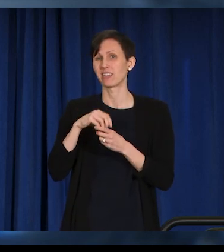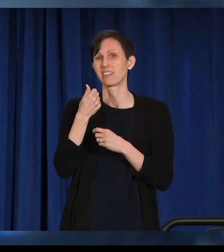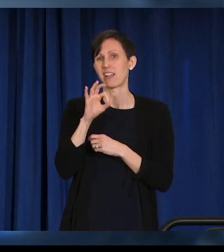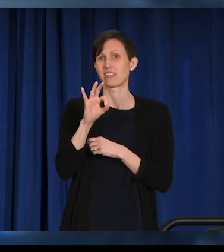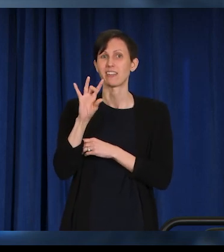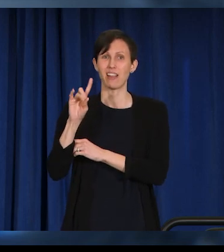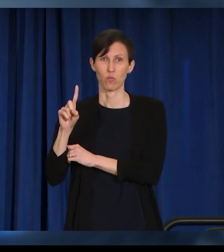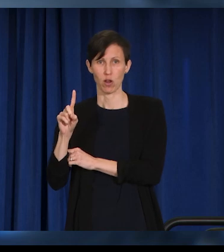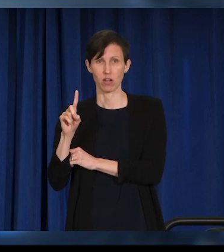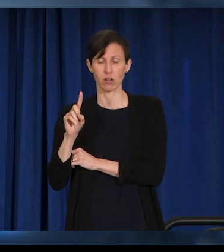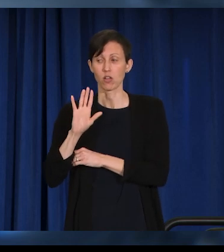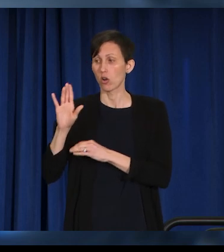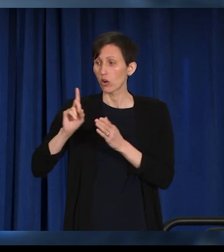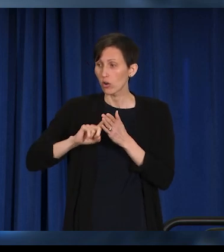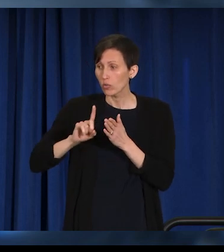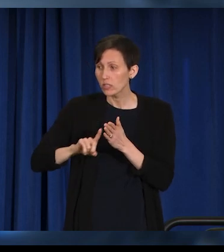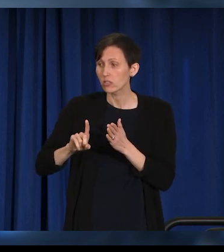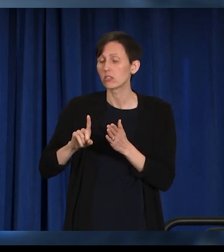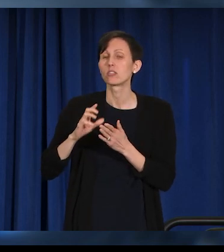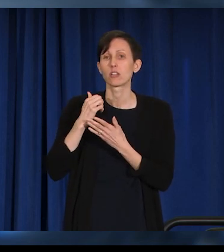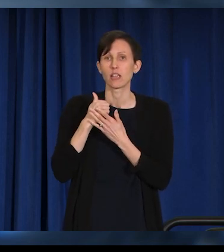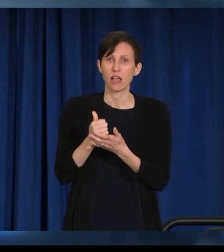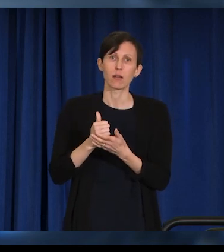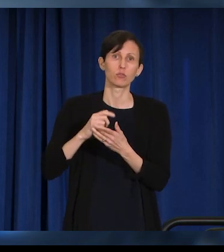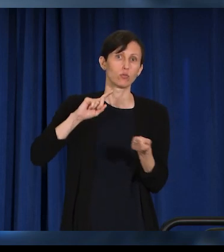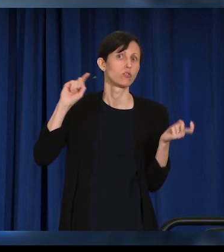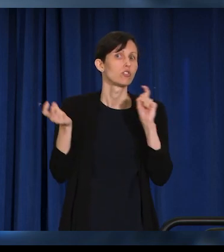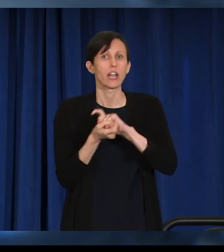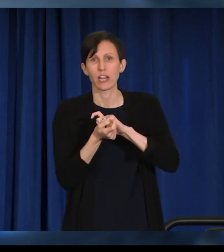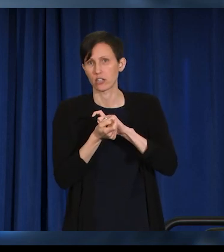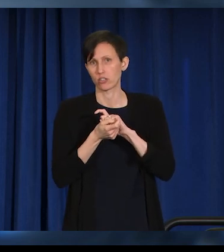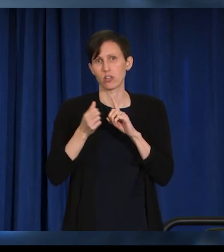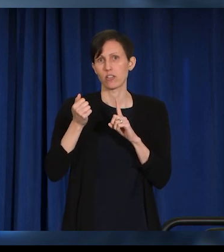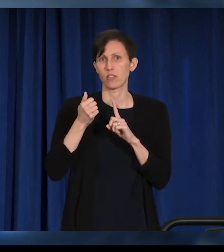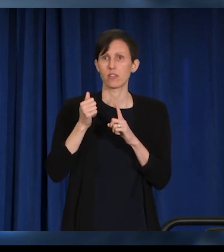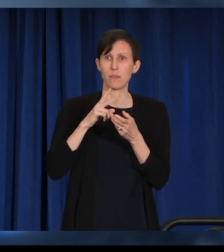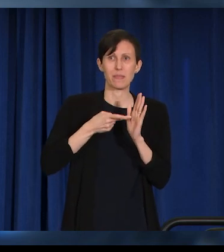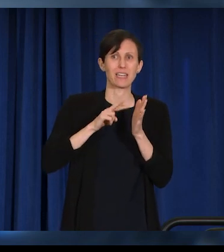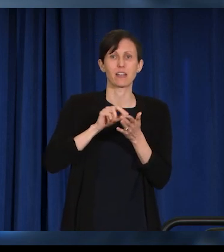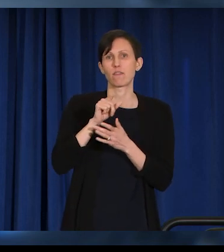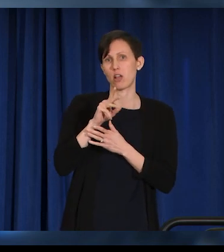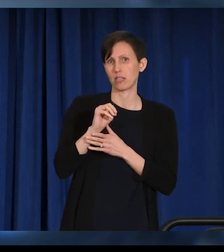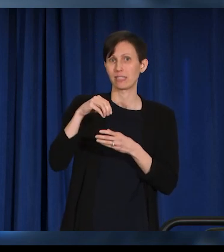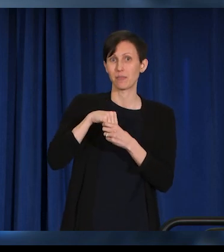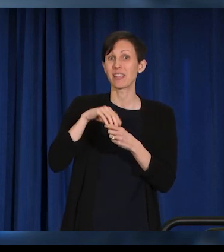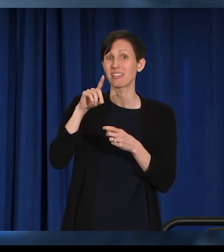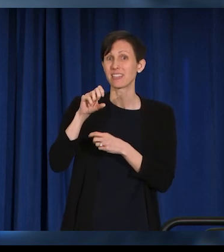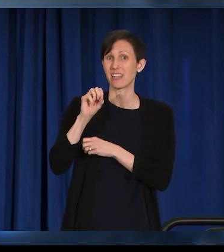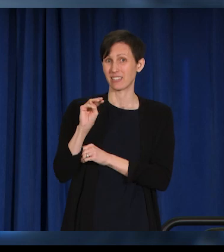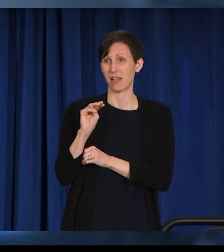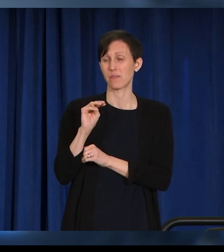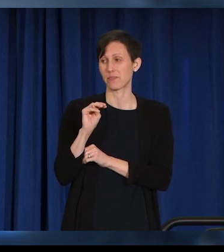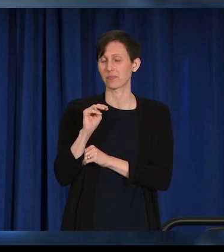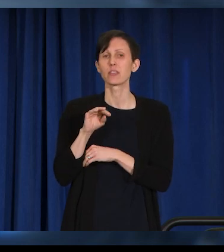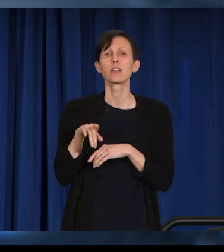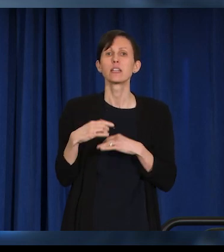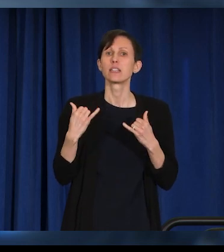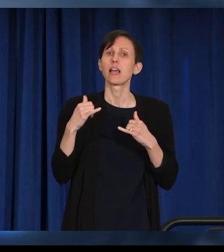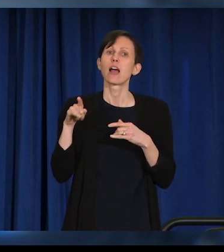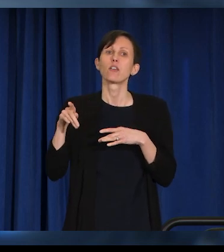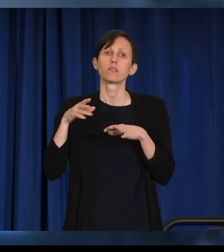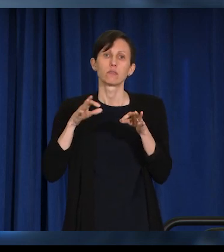research helped define autism in the Diagnostic Statistic Manual, or the DSM, as difficulty with social